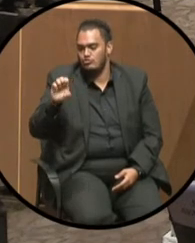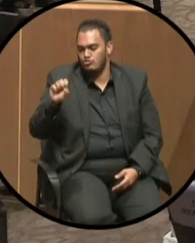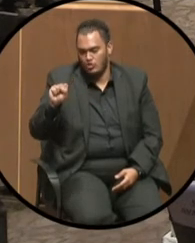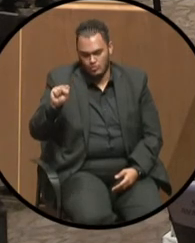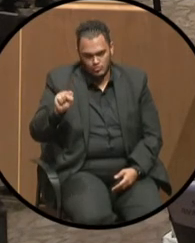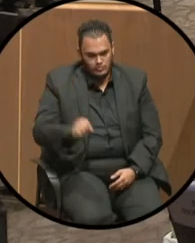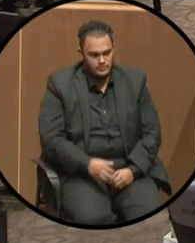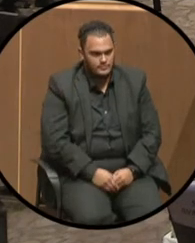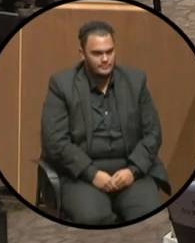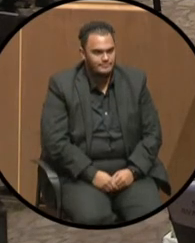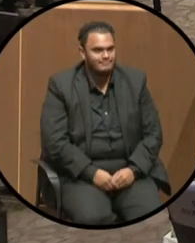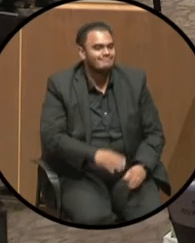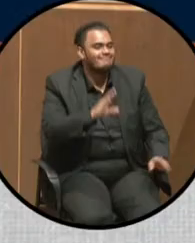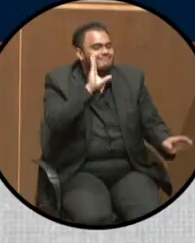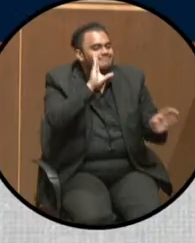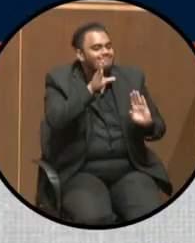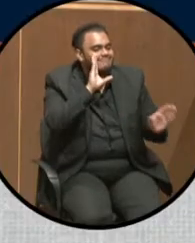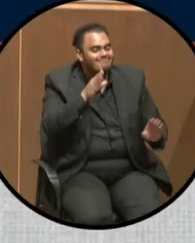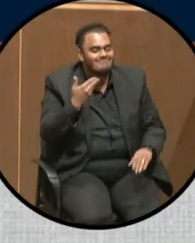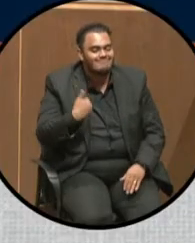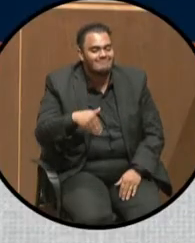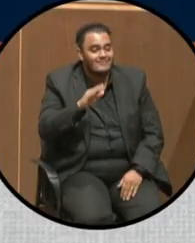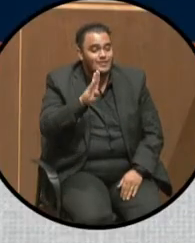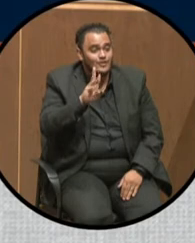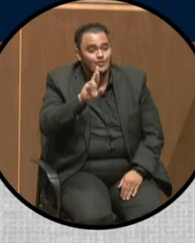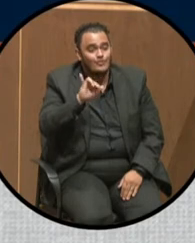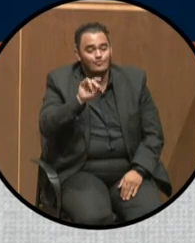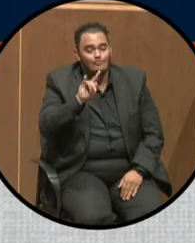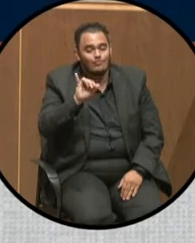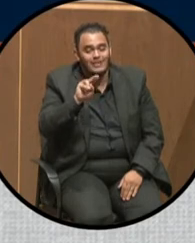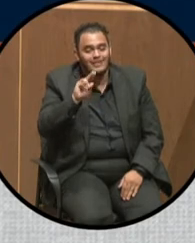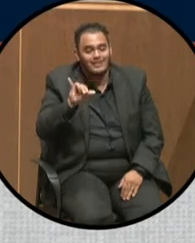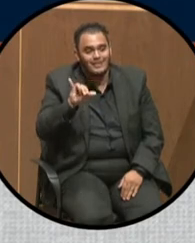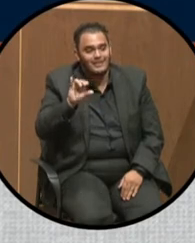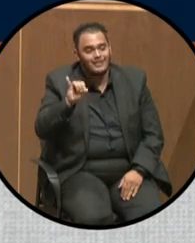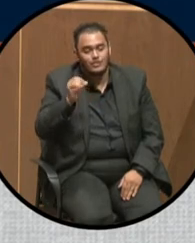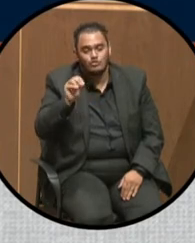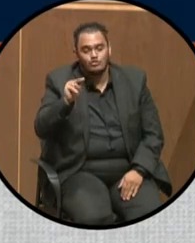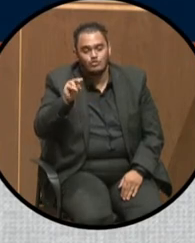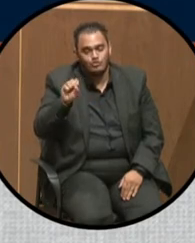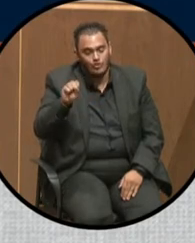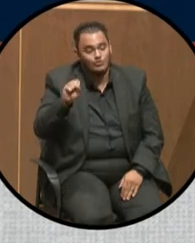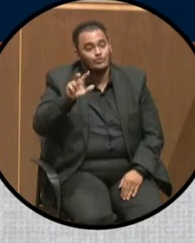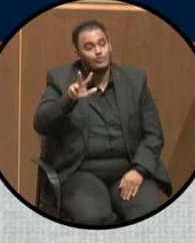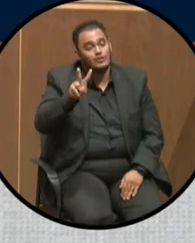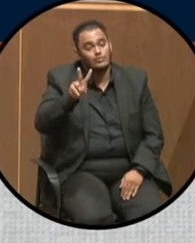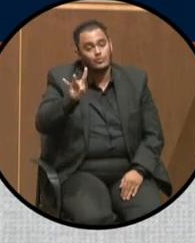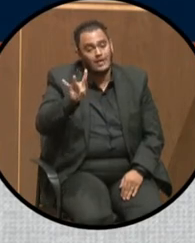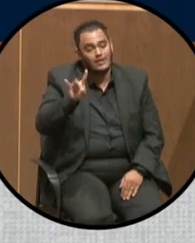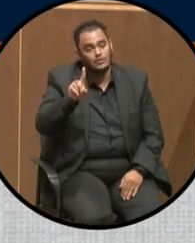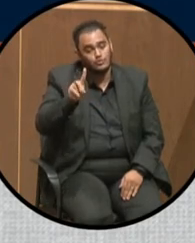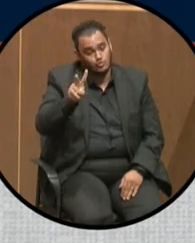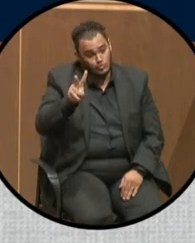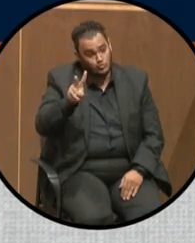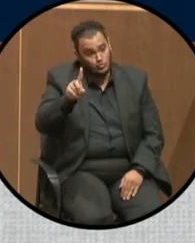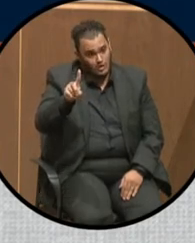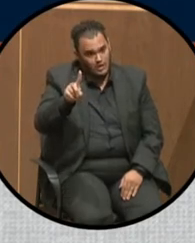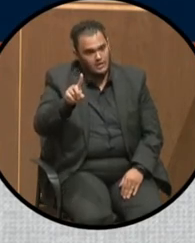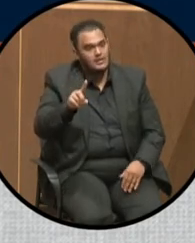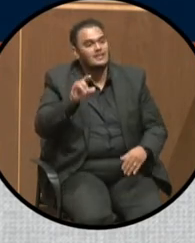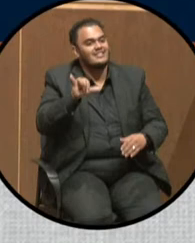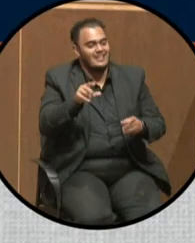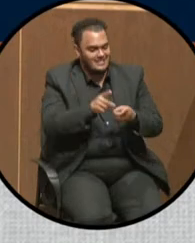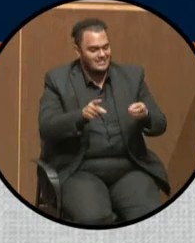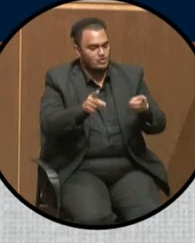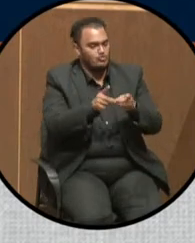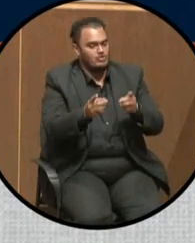Ms. Jones. Hi there. My name is Brittany Jones. I'm in Orlando at 32821, which I believe is District 4. And I just want to say thank